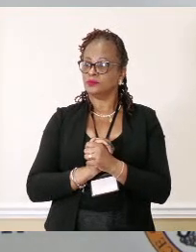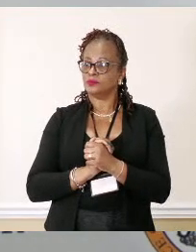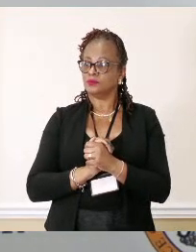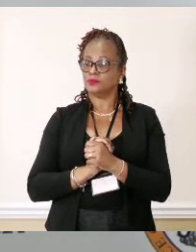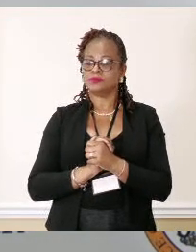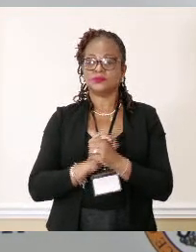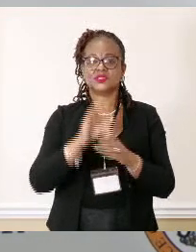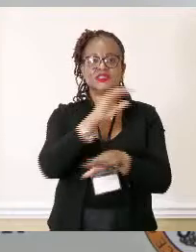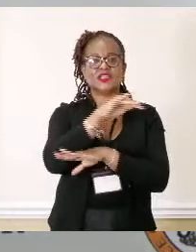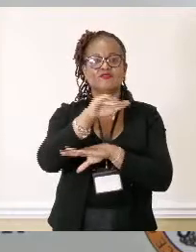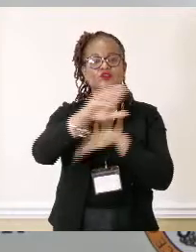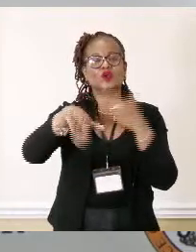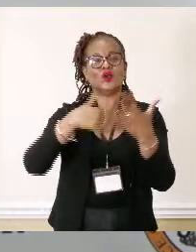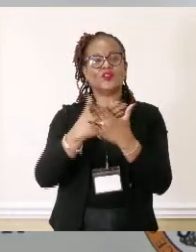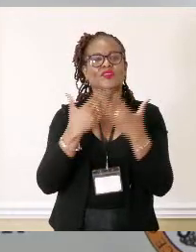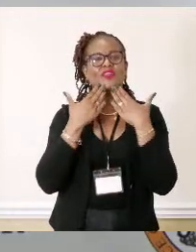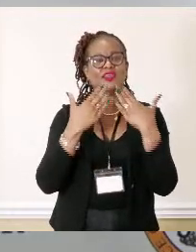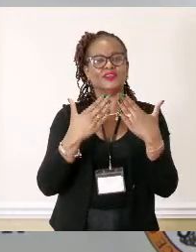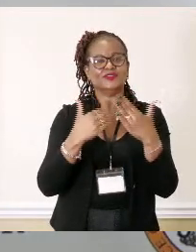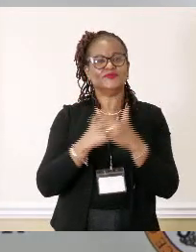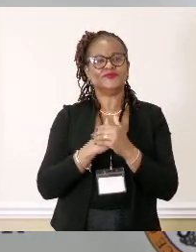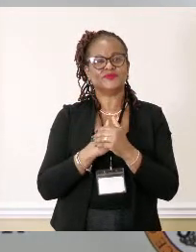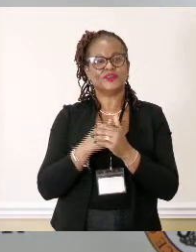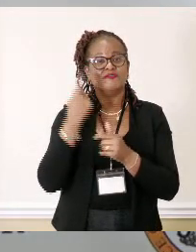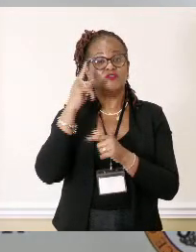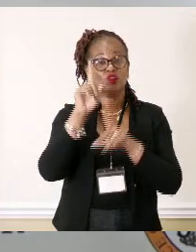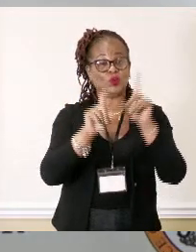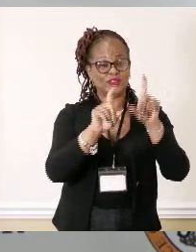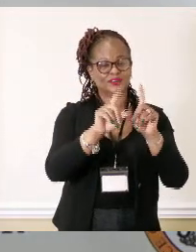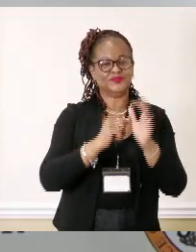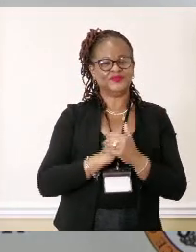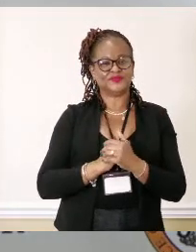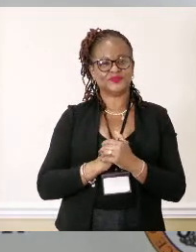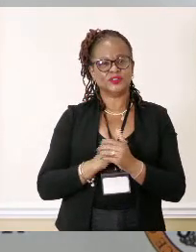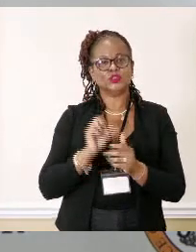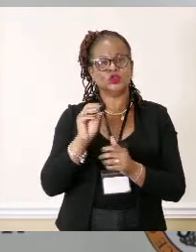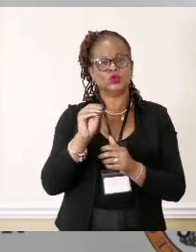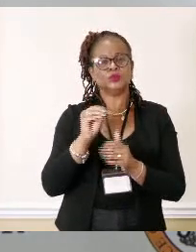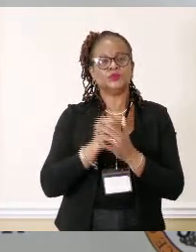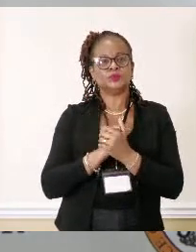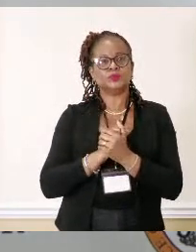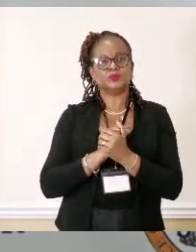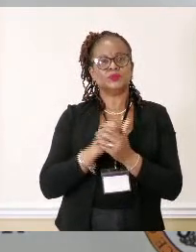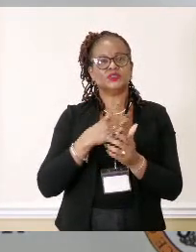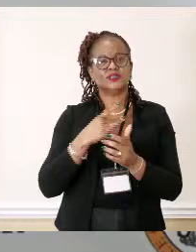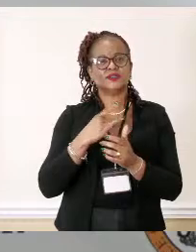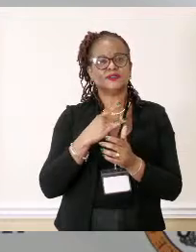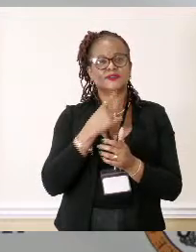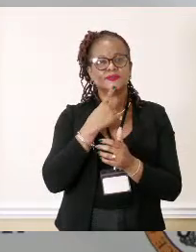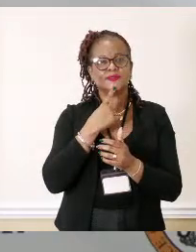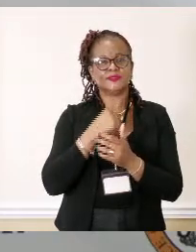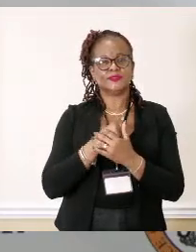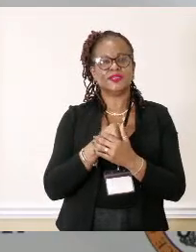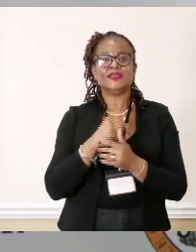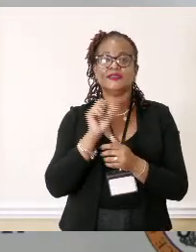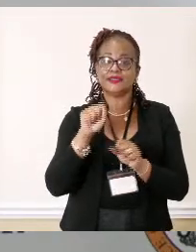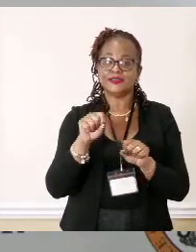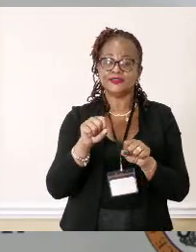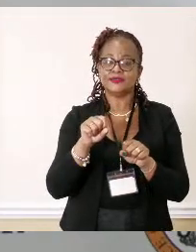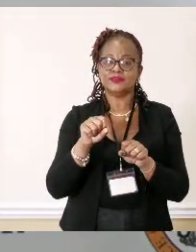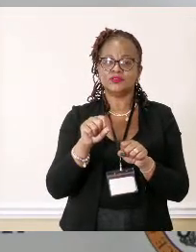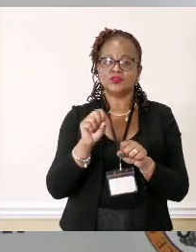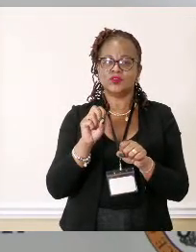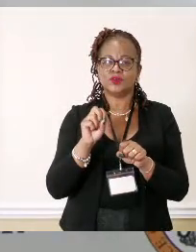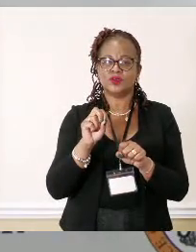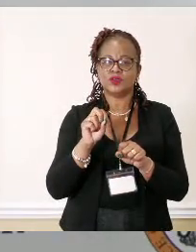Good afternoon, everybody. Thank you, Ms. Ward, for the question. So as Dr. Dalby just said, it is indicative. It's